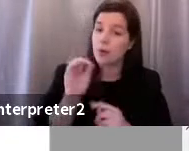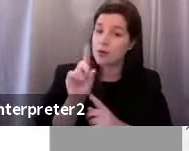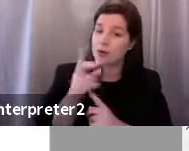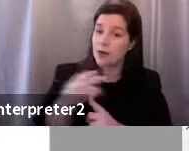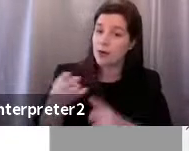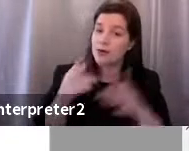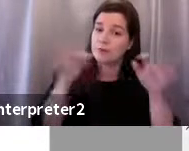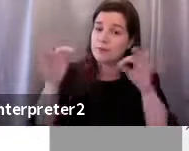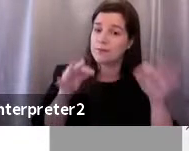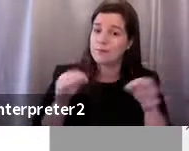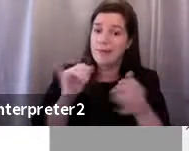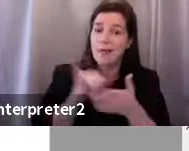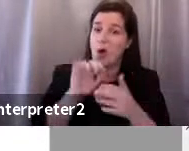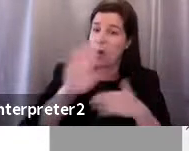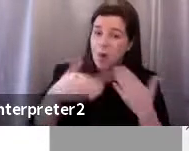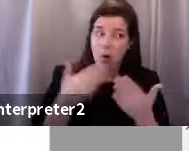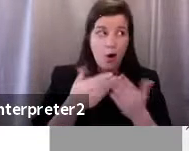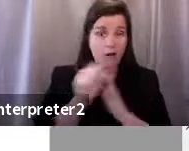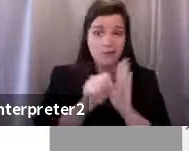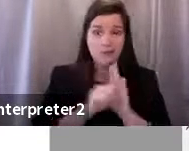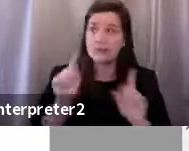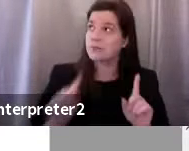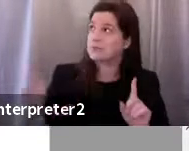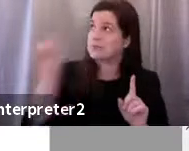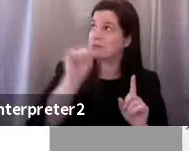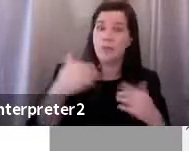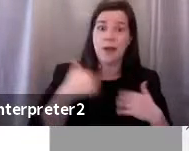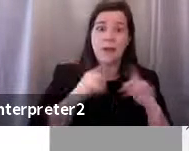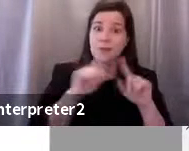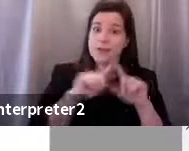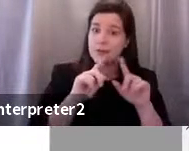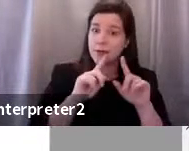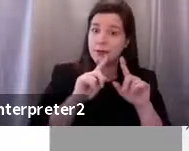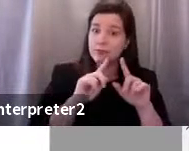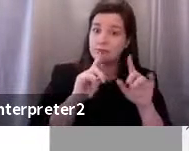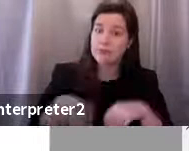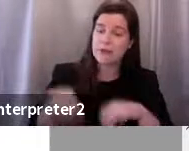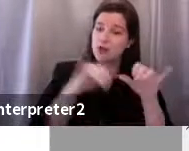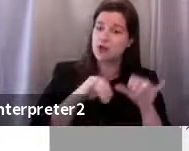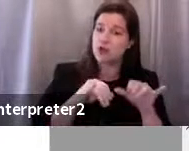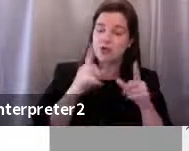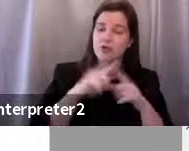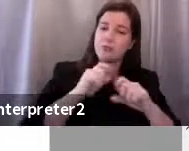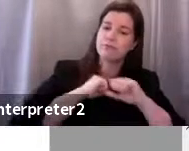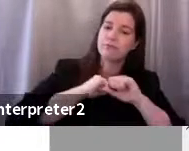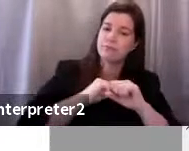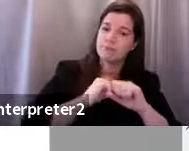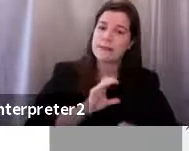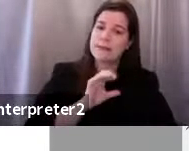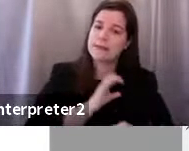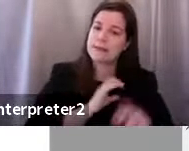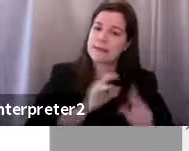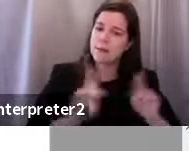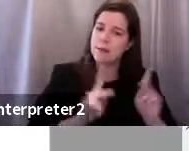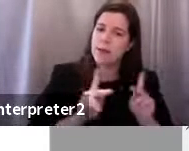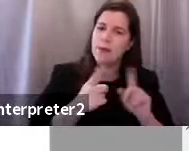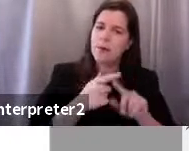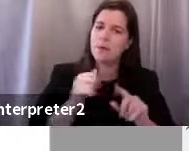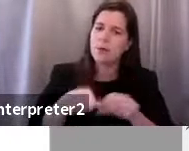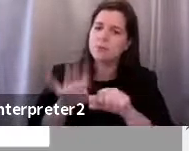all states except Maryland have various degrees of standards protecting individuals from fraudulent or unqualified interpreters.